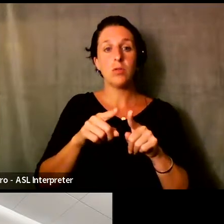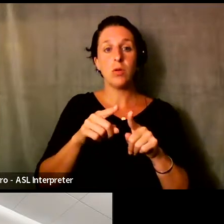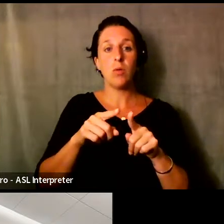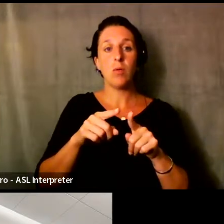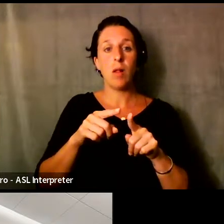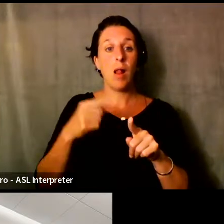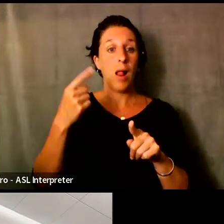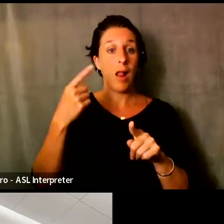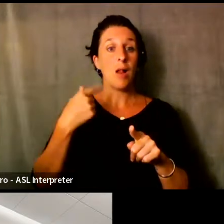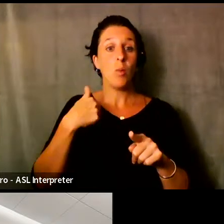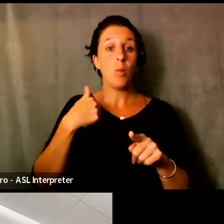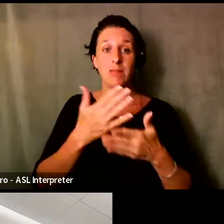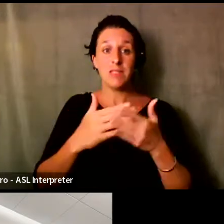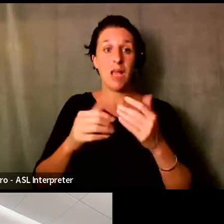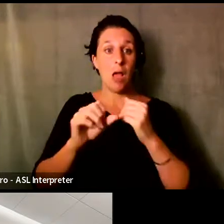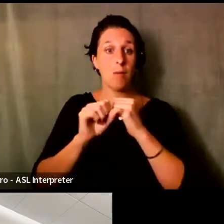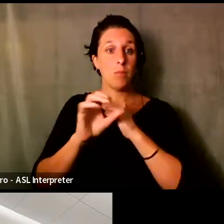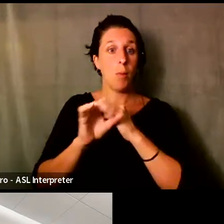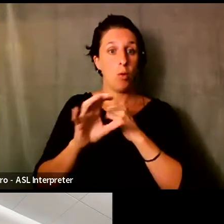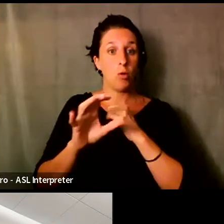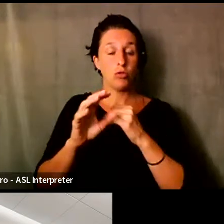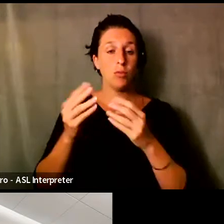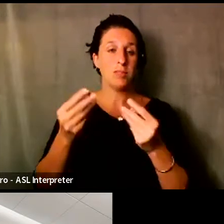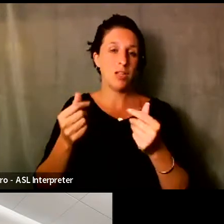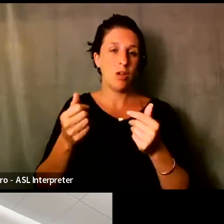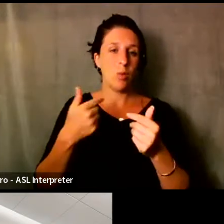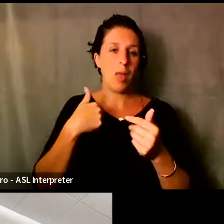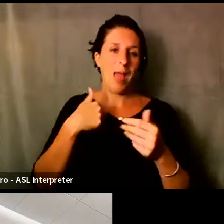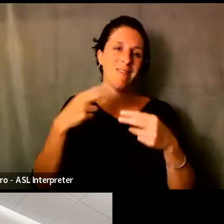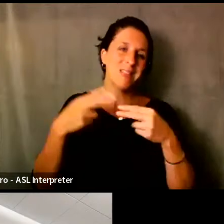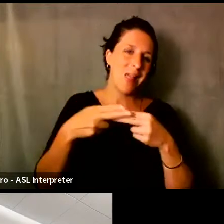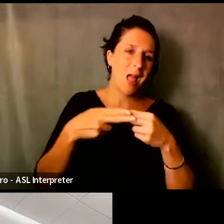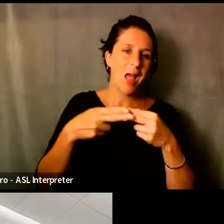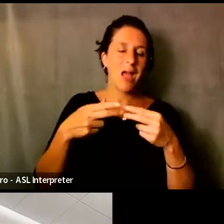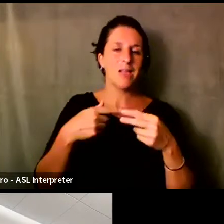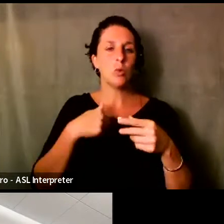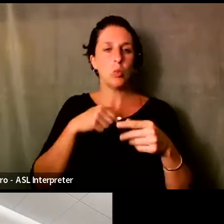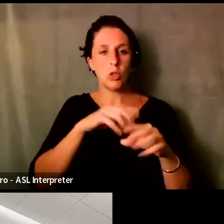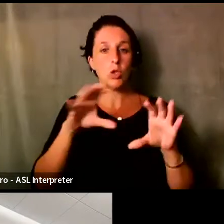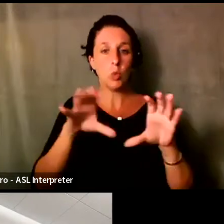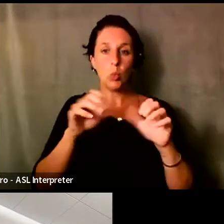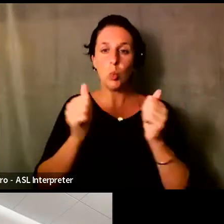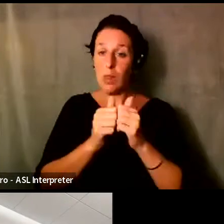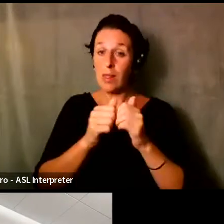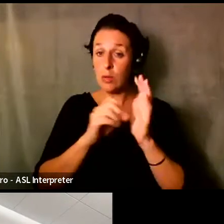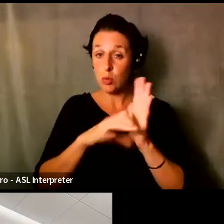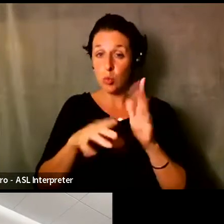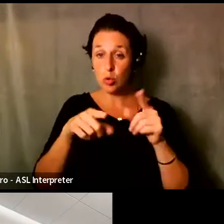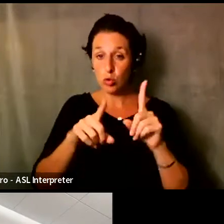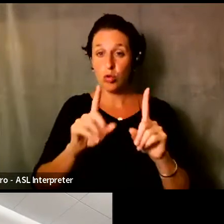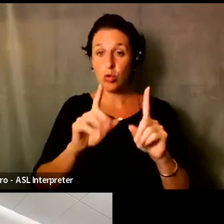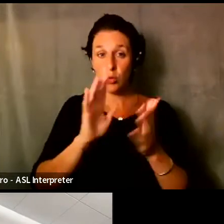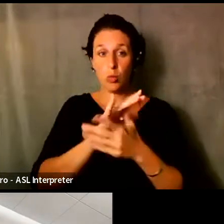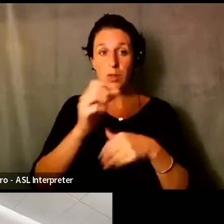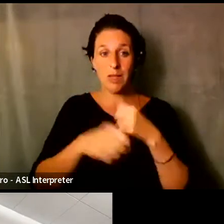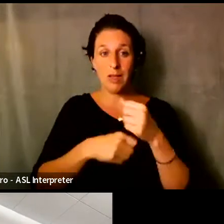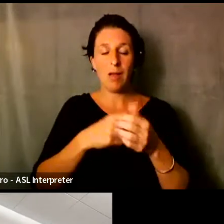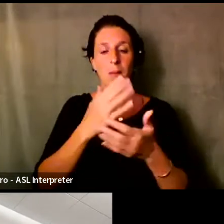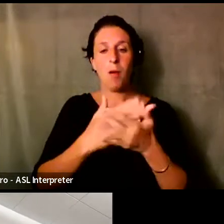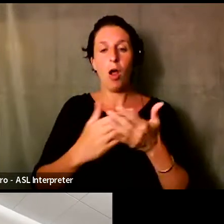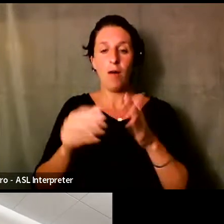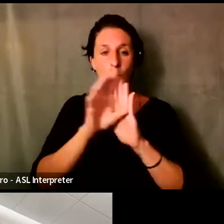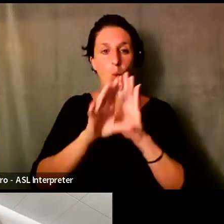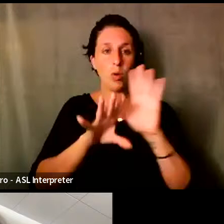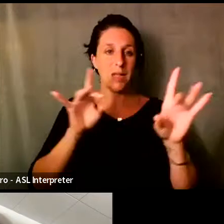we've got some promotional materials in our so we have like slide decks that we do with students during the school year as part of course selection process. So